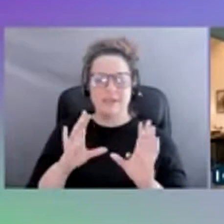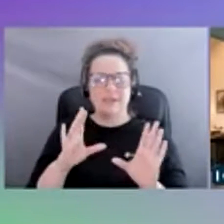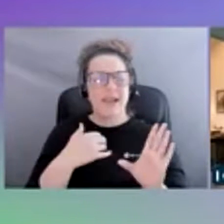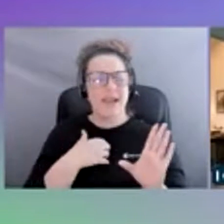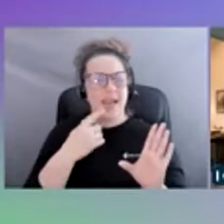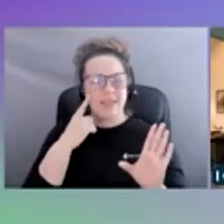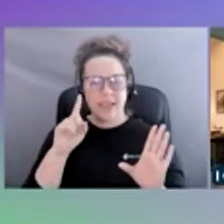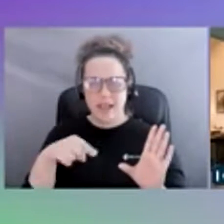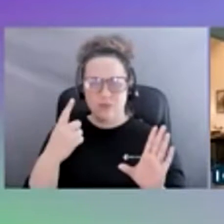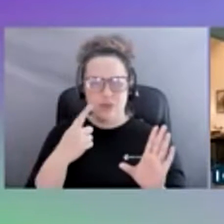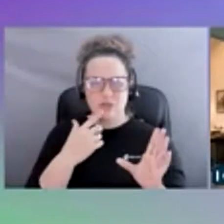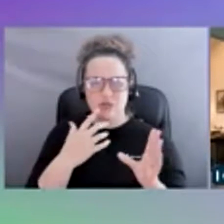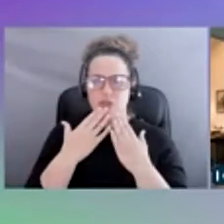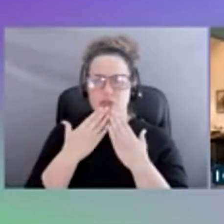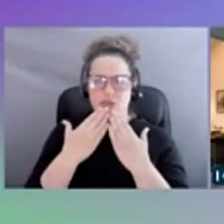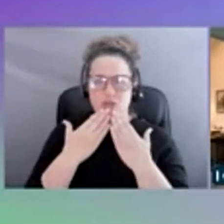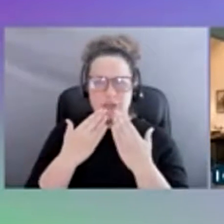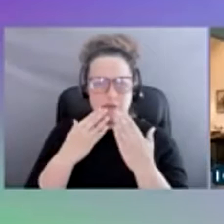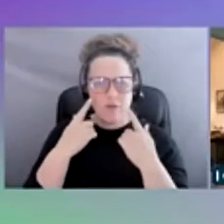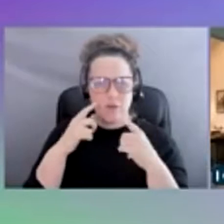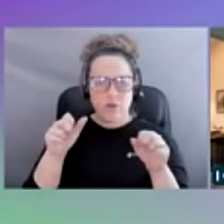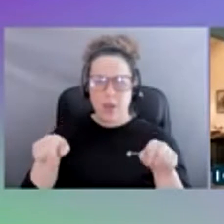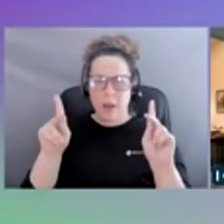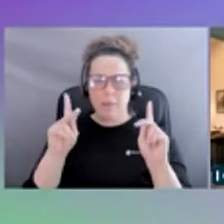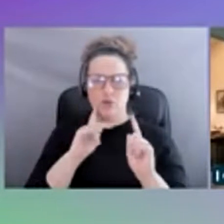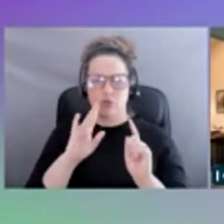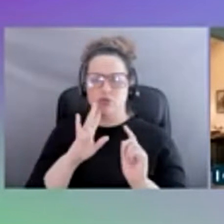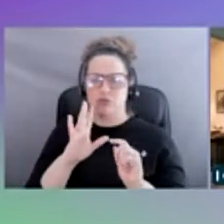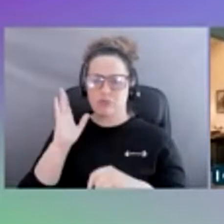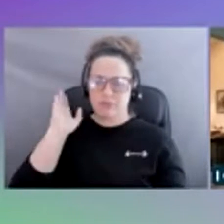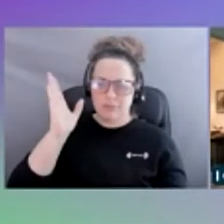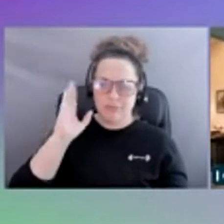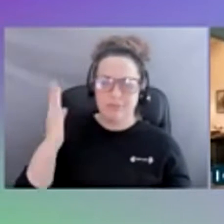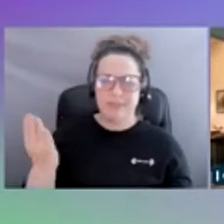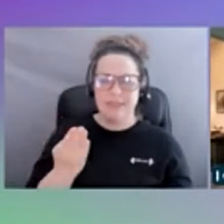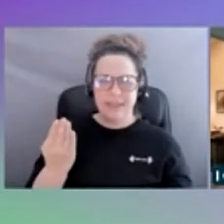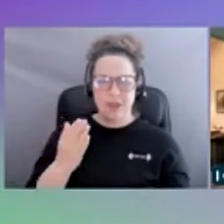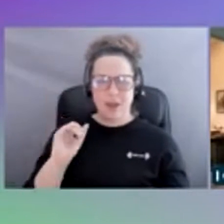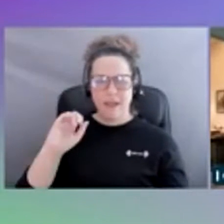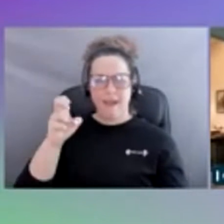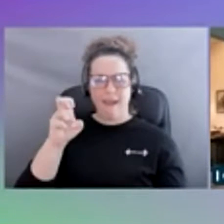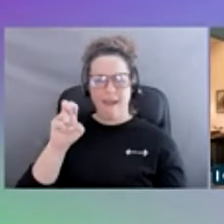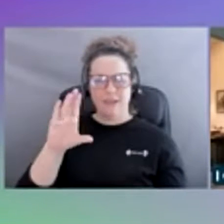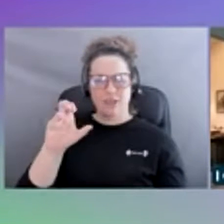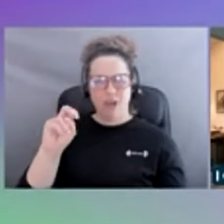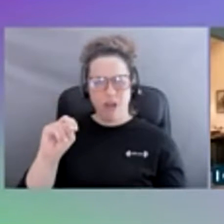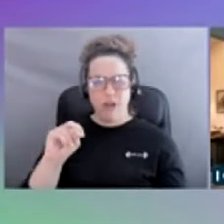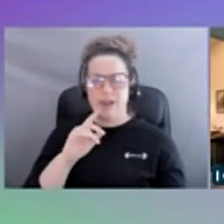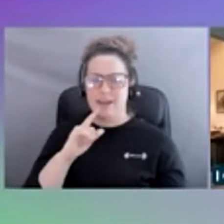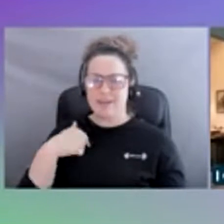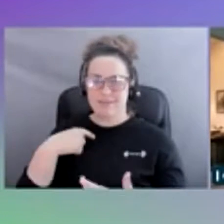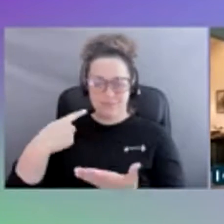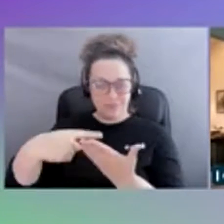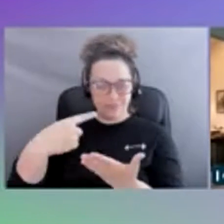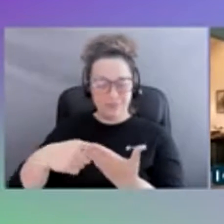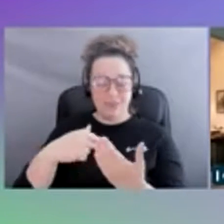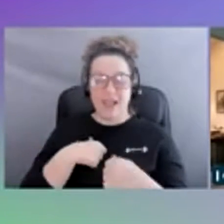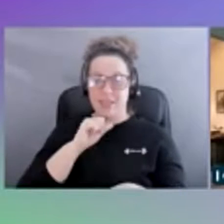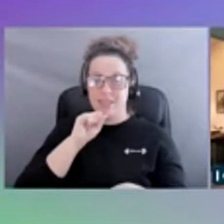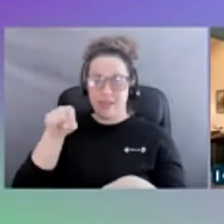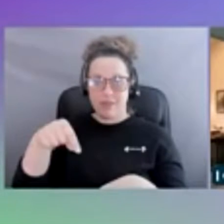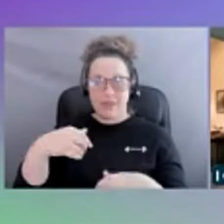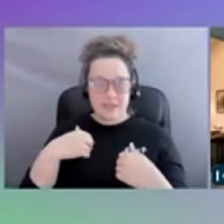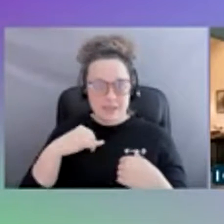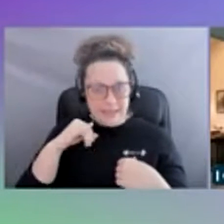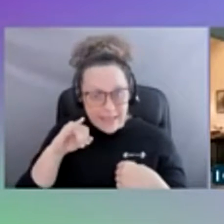just so grateful for the opportunity to talk at AxCon and to have this discussion. I love that it is a discussion. There's